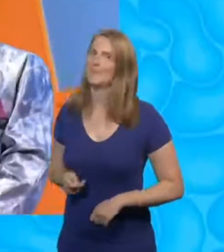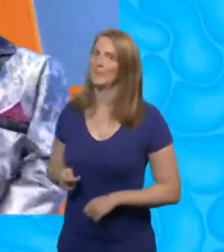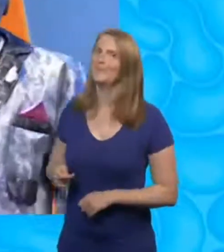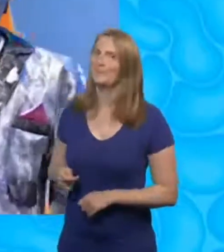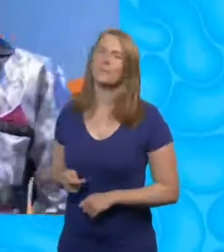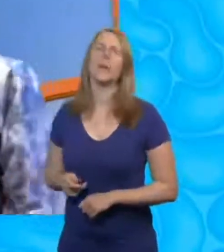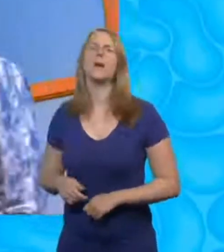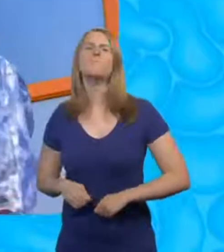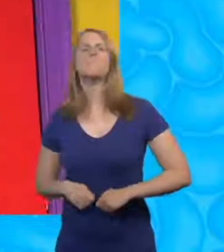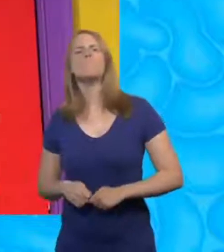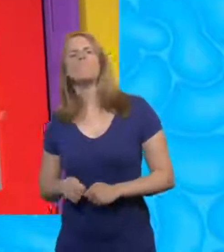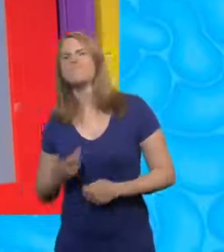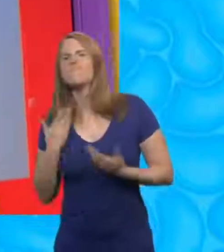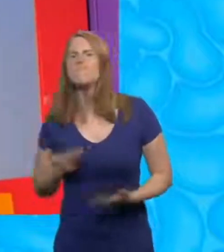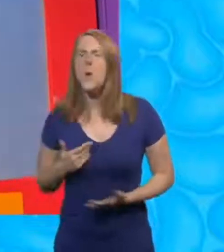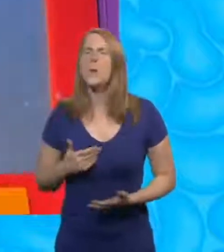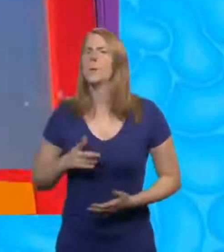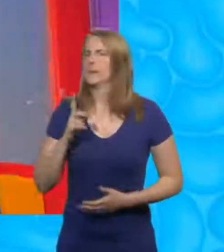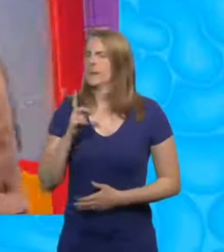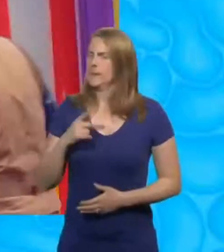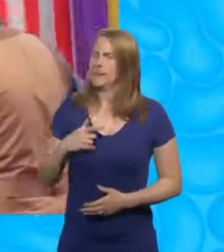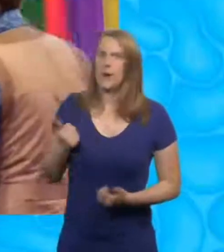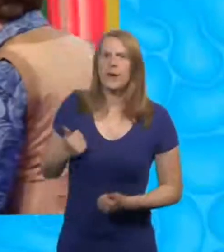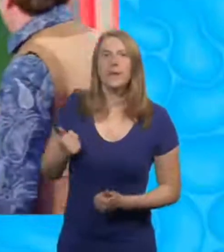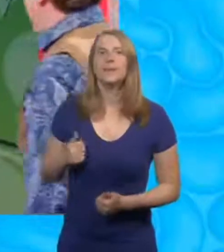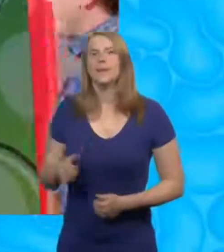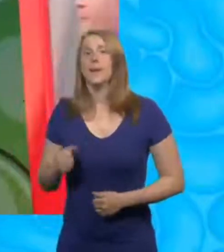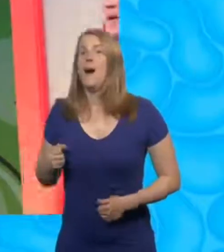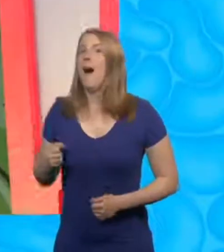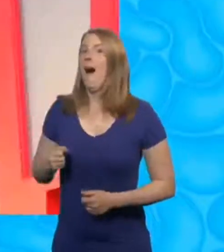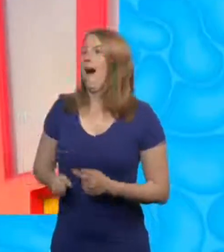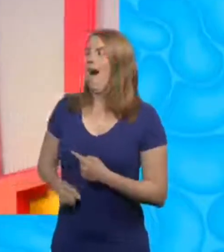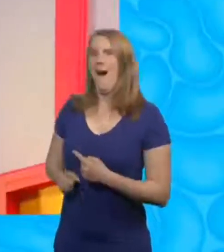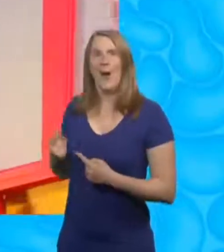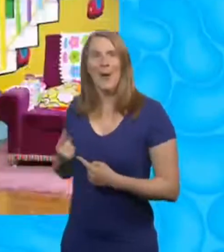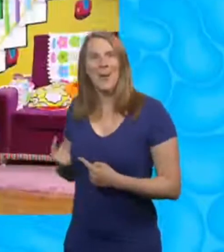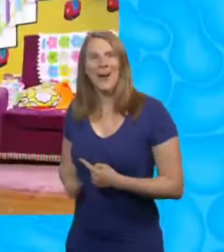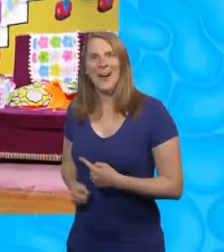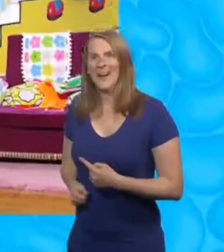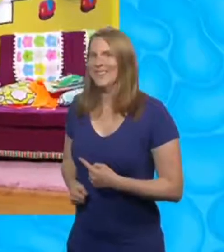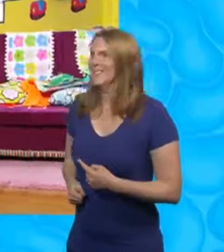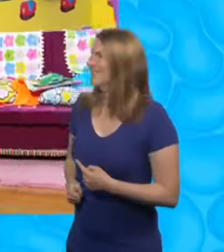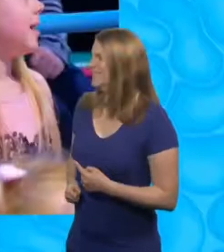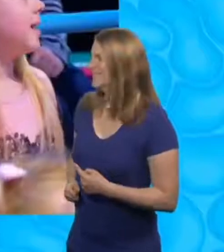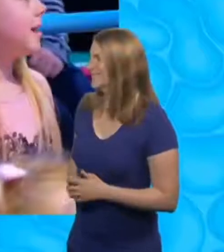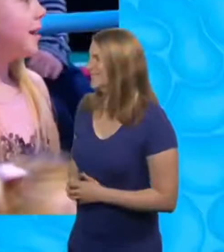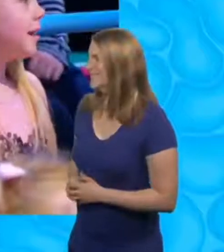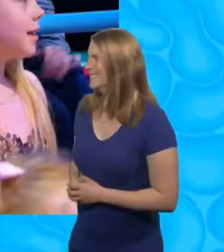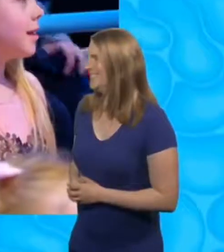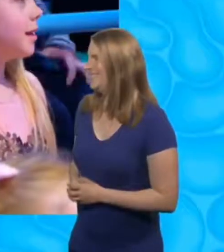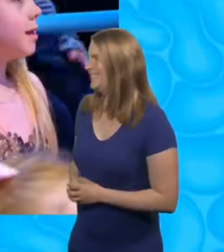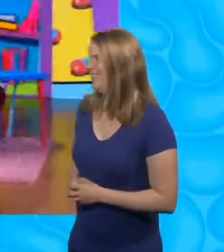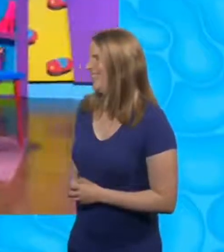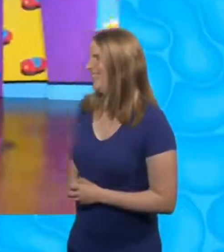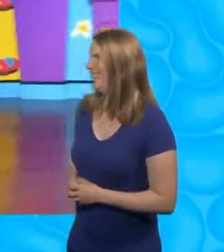Yeah! I don't know. All right, I'll get it this time. Let's see. Oh, hey, I wonder who this is. Hello!